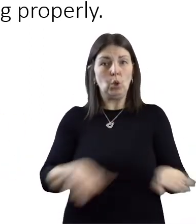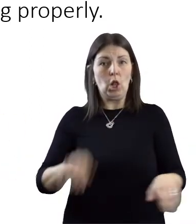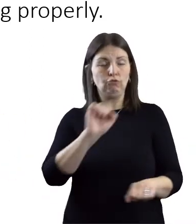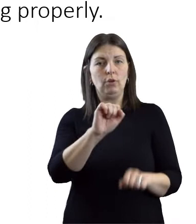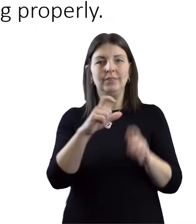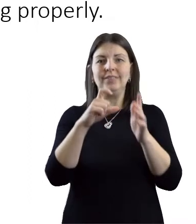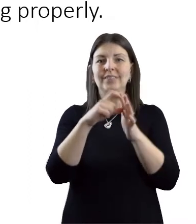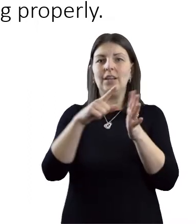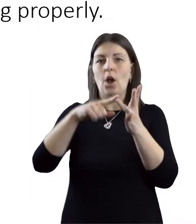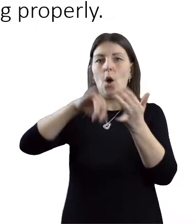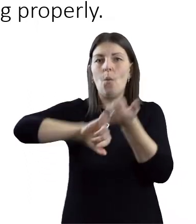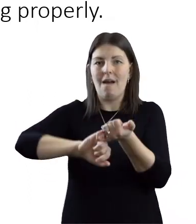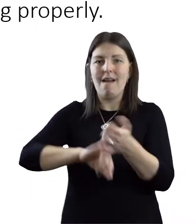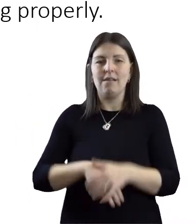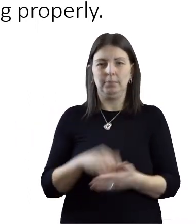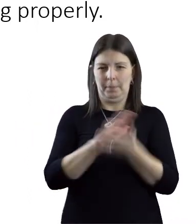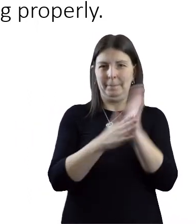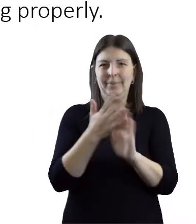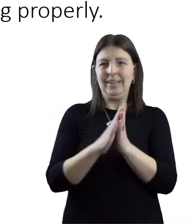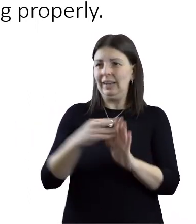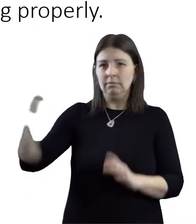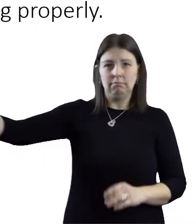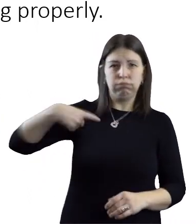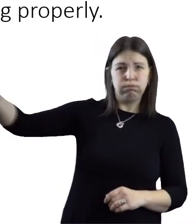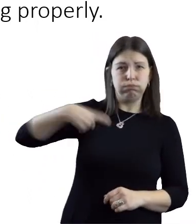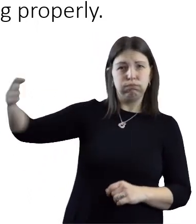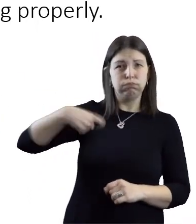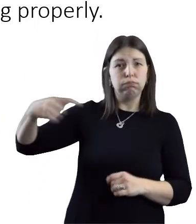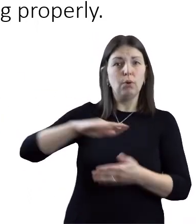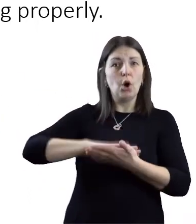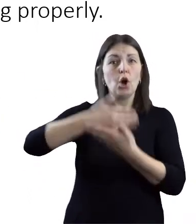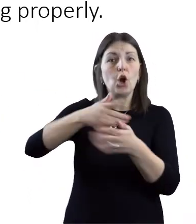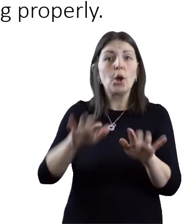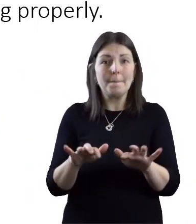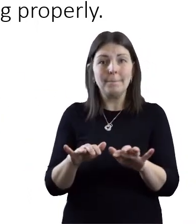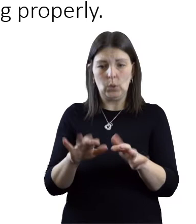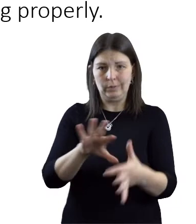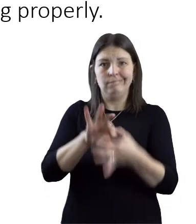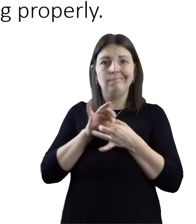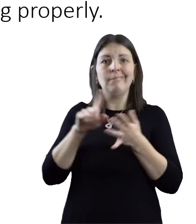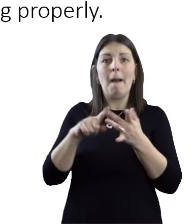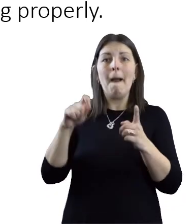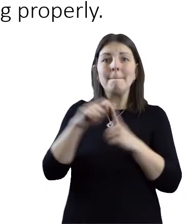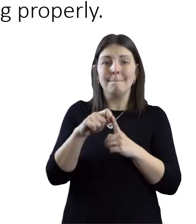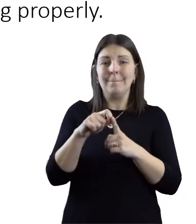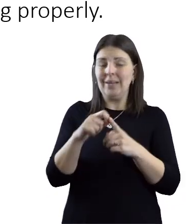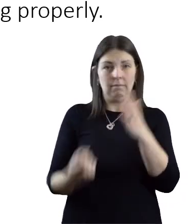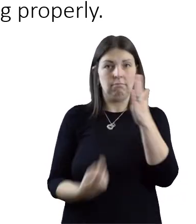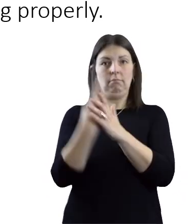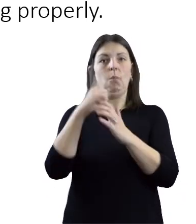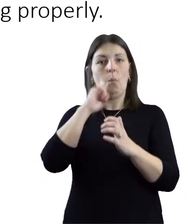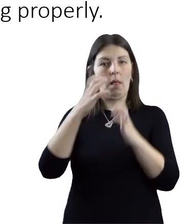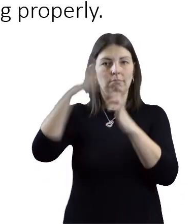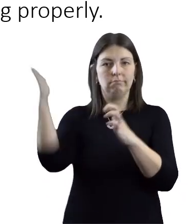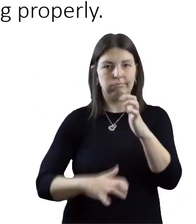network, in the aim of shutting it down. Each computer or device on your home internet network has its own unique